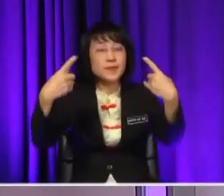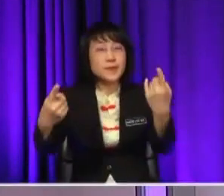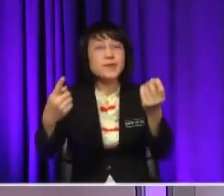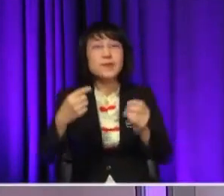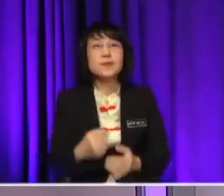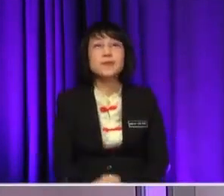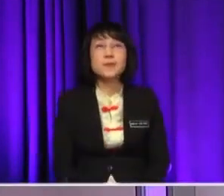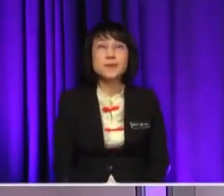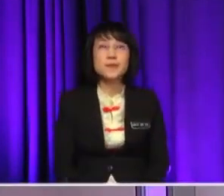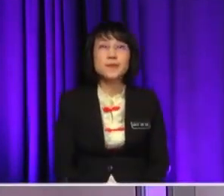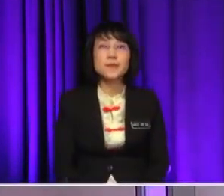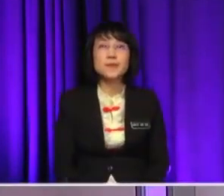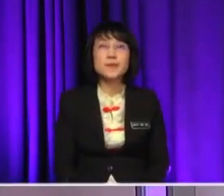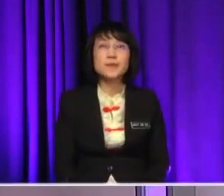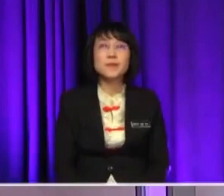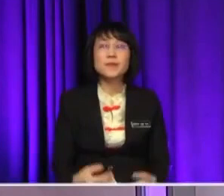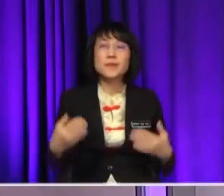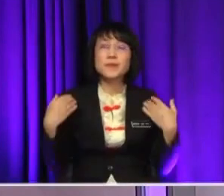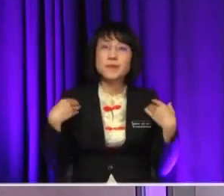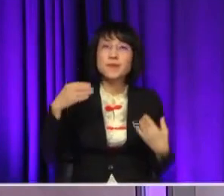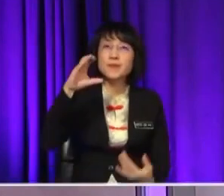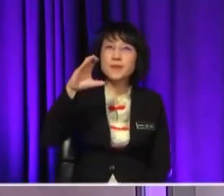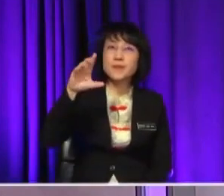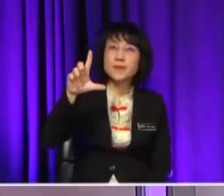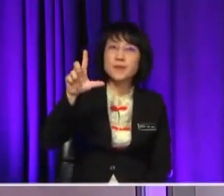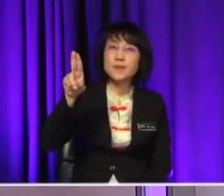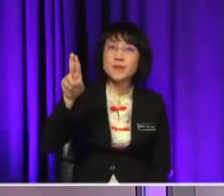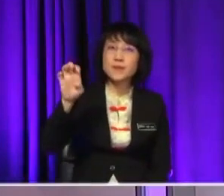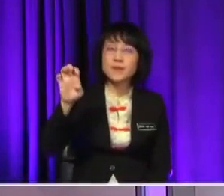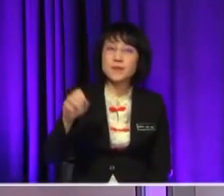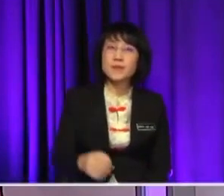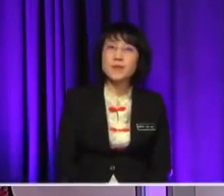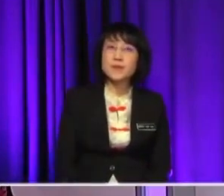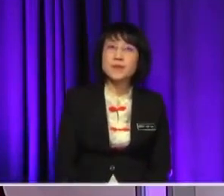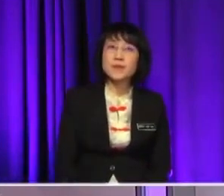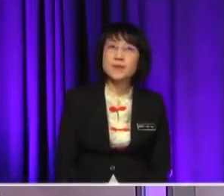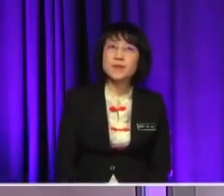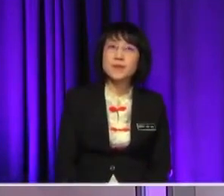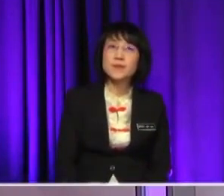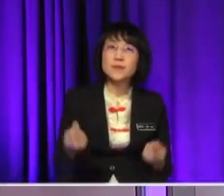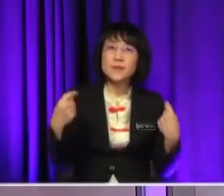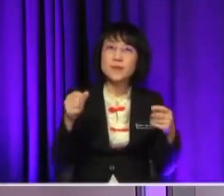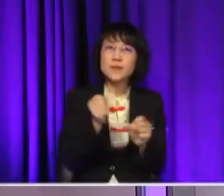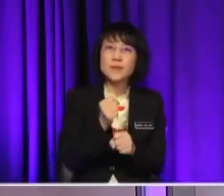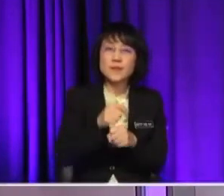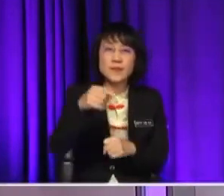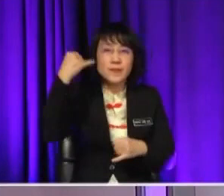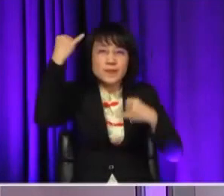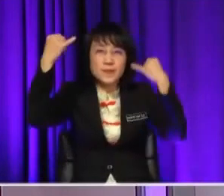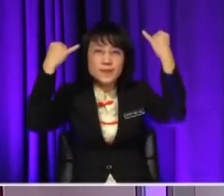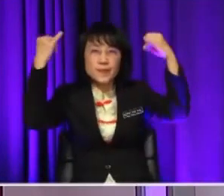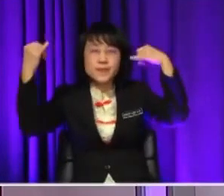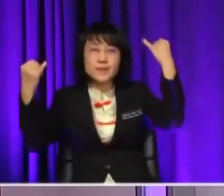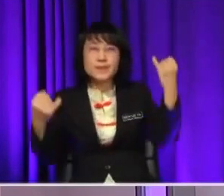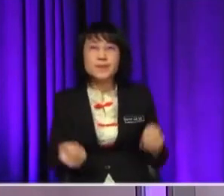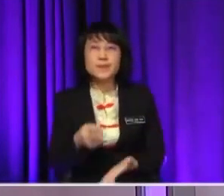Okay, now there's a clue there. There's something being, they are trying to make you imagine something here. What